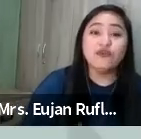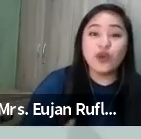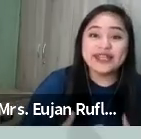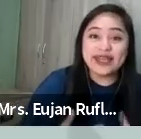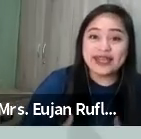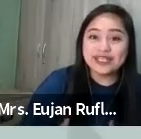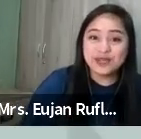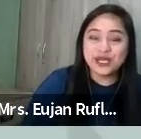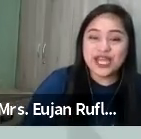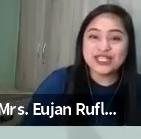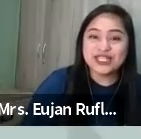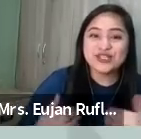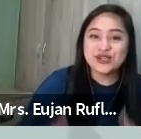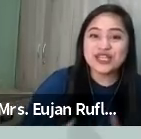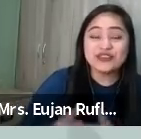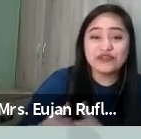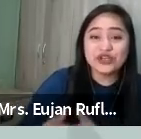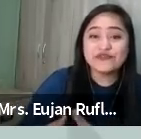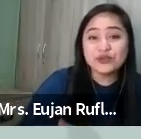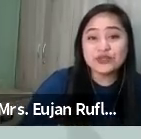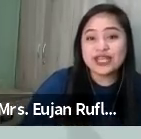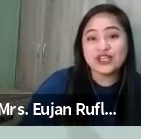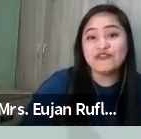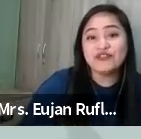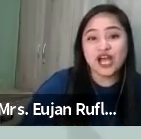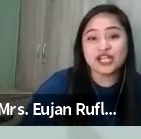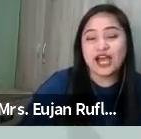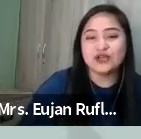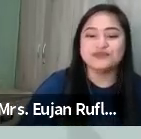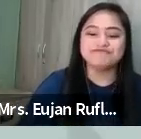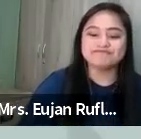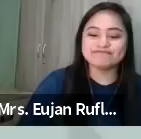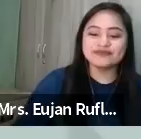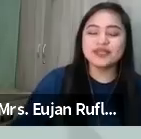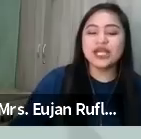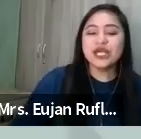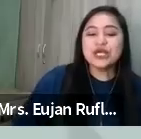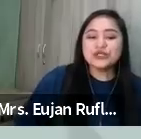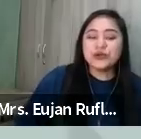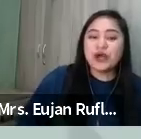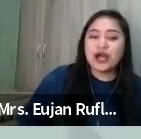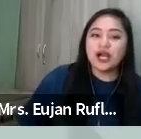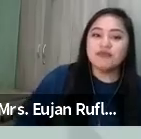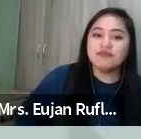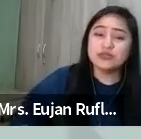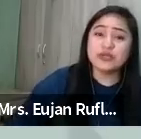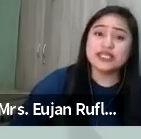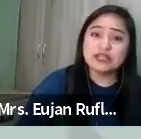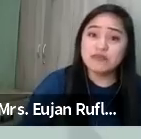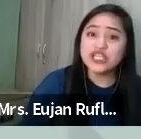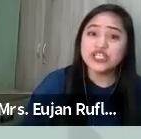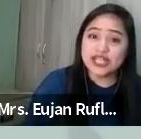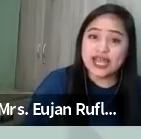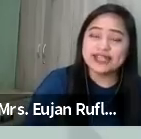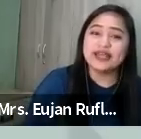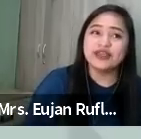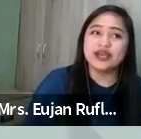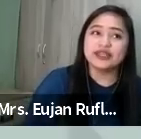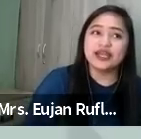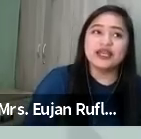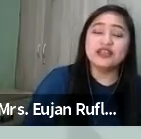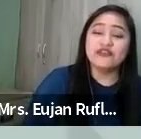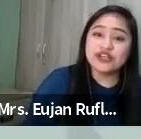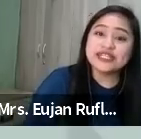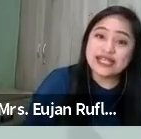of what I experienced during the first few days of lockdown. So it was in March 9